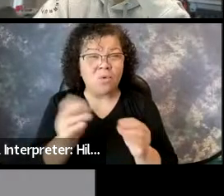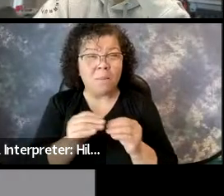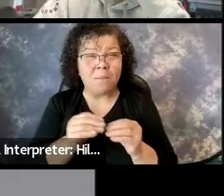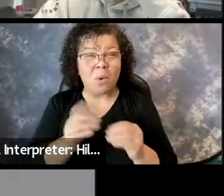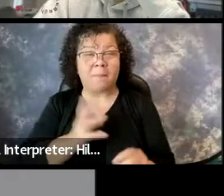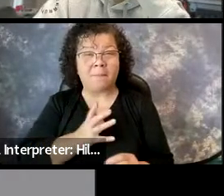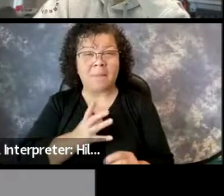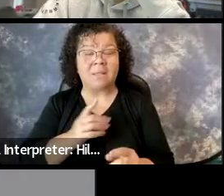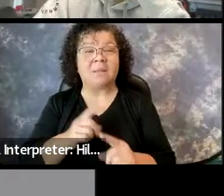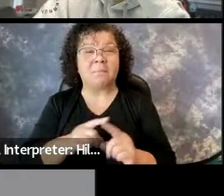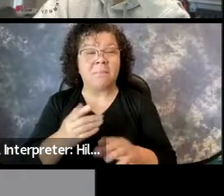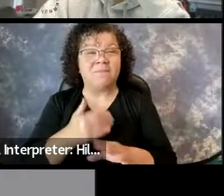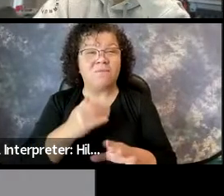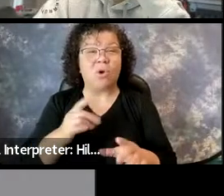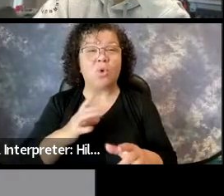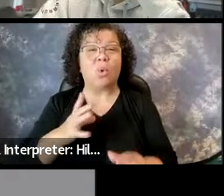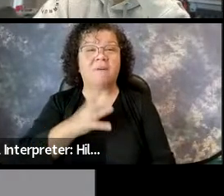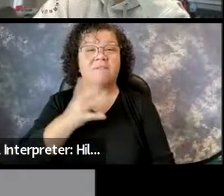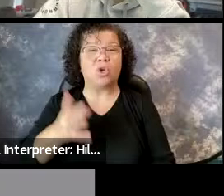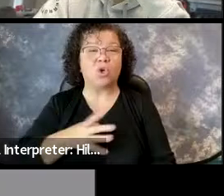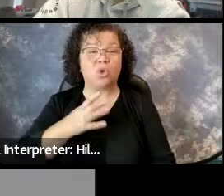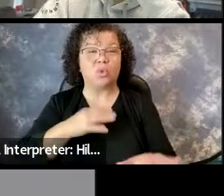officially take off. This is the last?